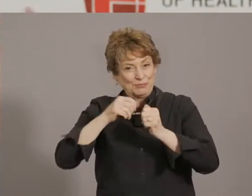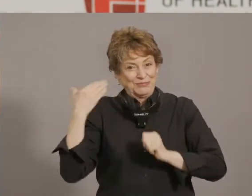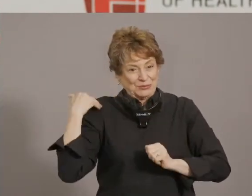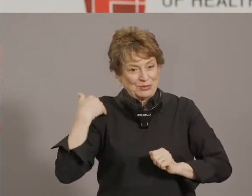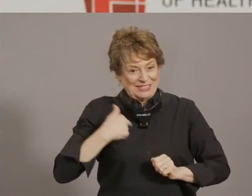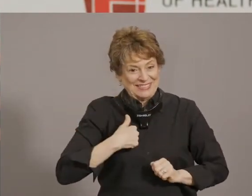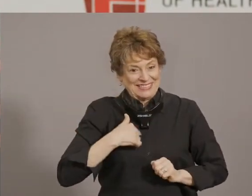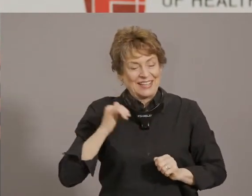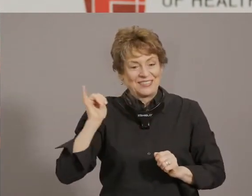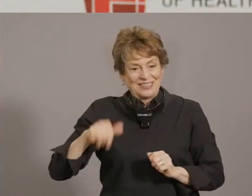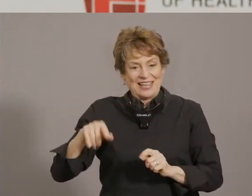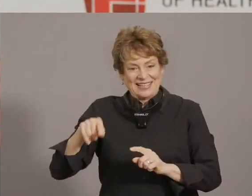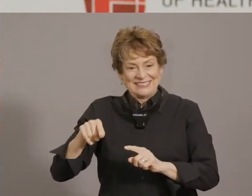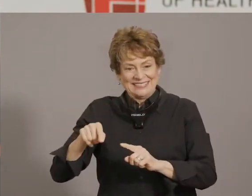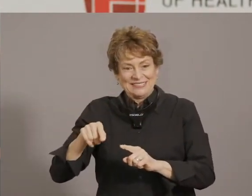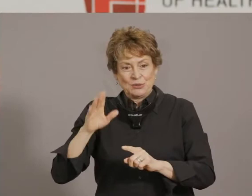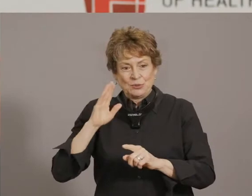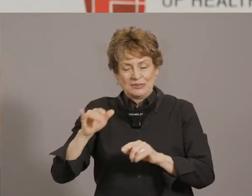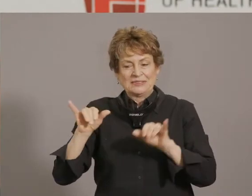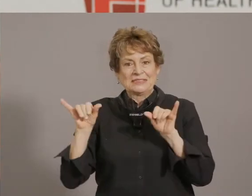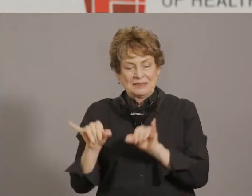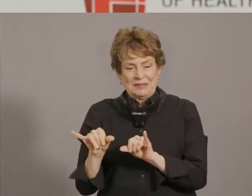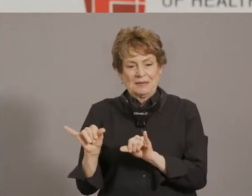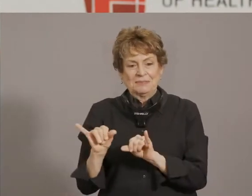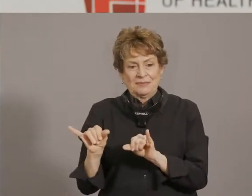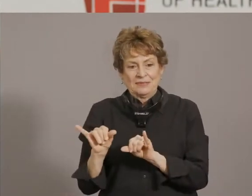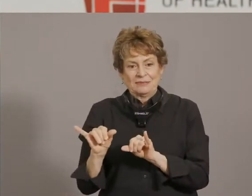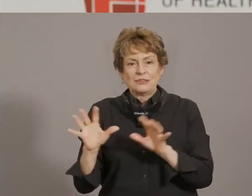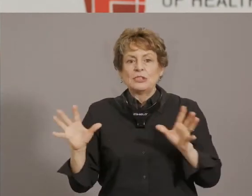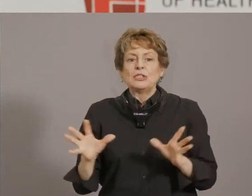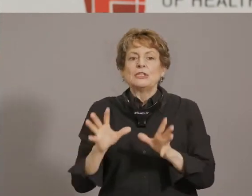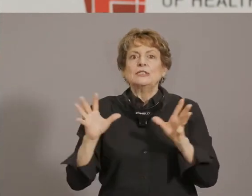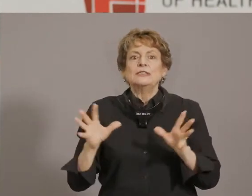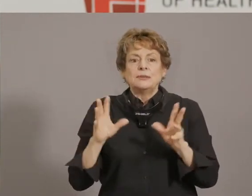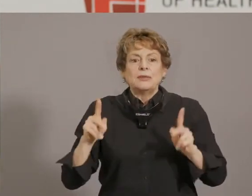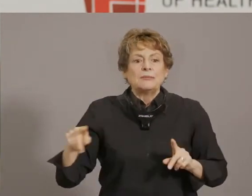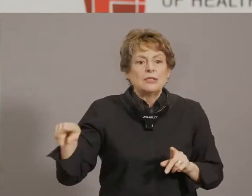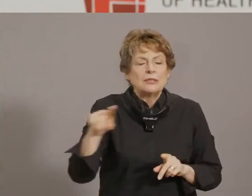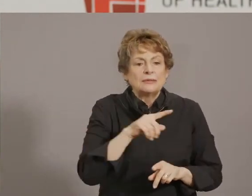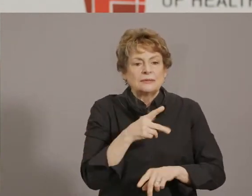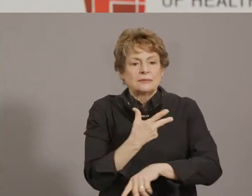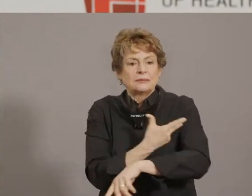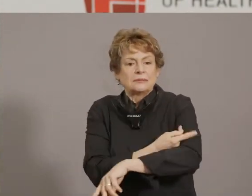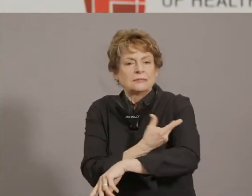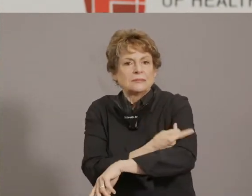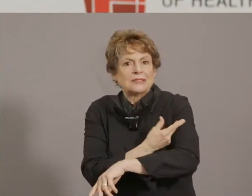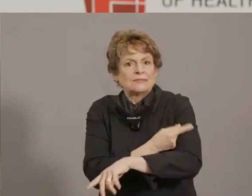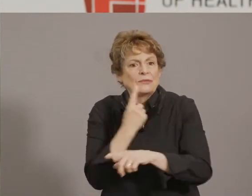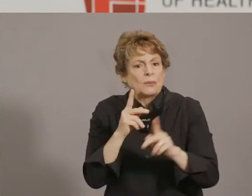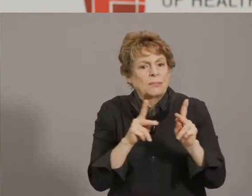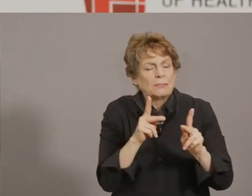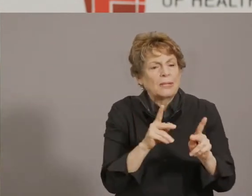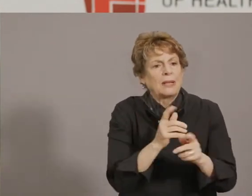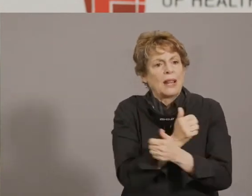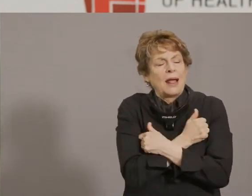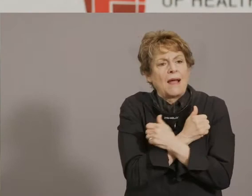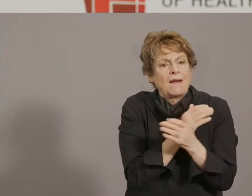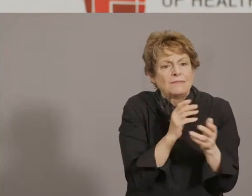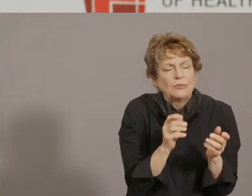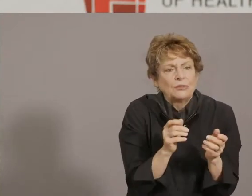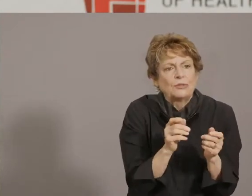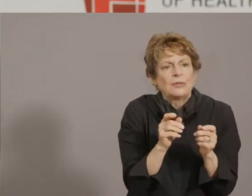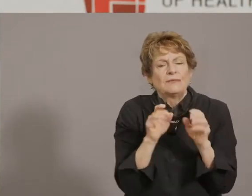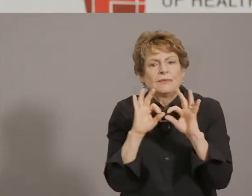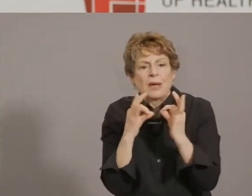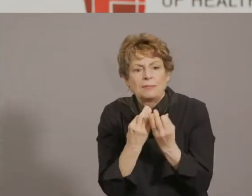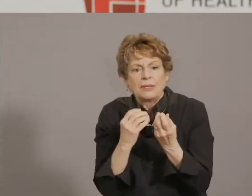system. And getting messaging out to that, and then tailoring some of that messaging specifically to communications. Some of that